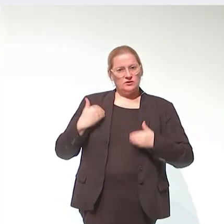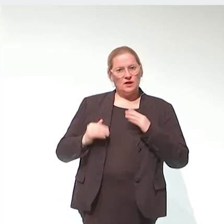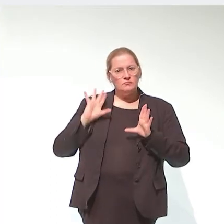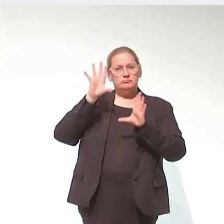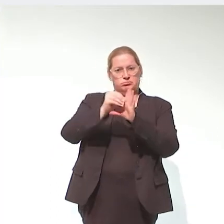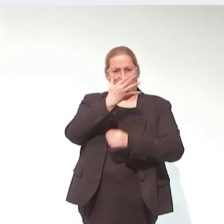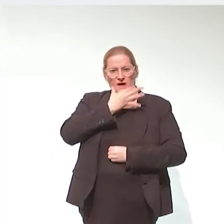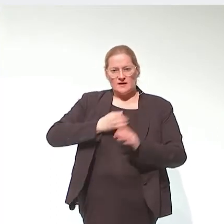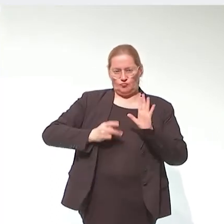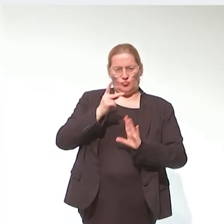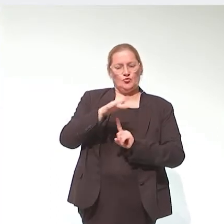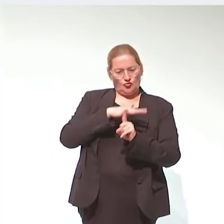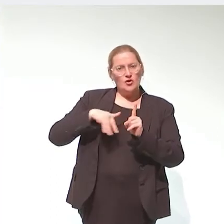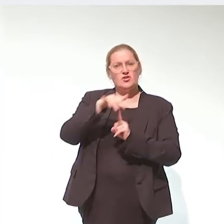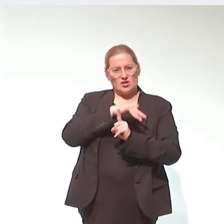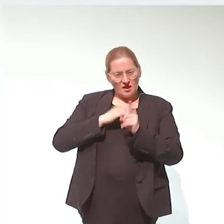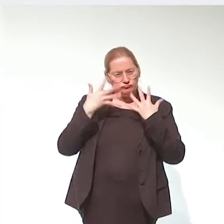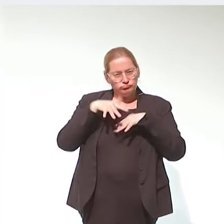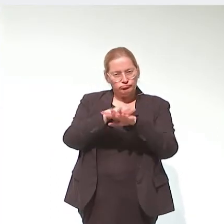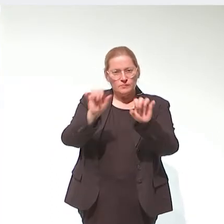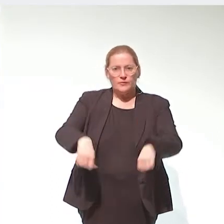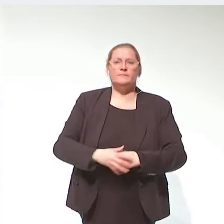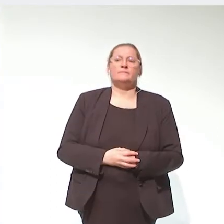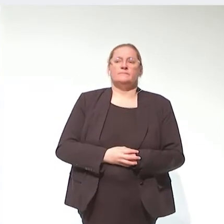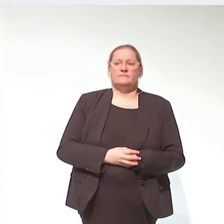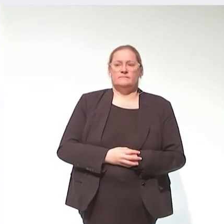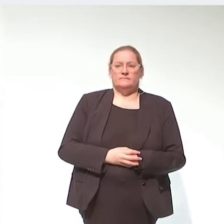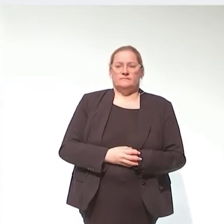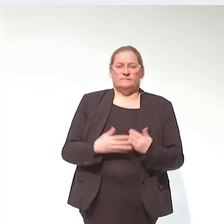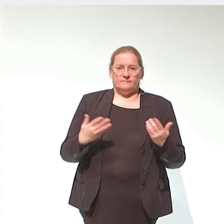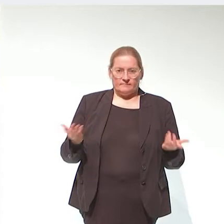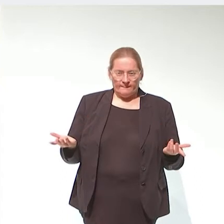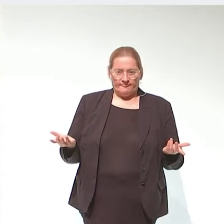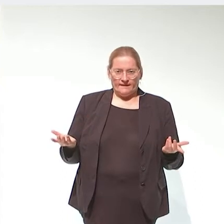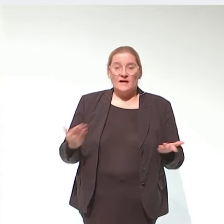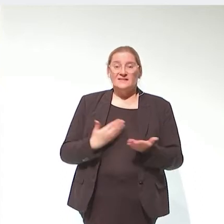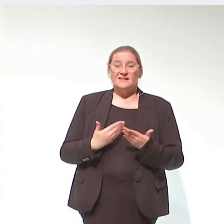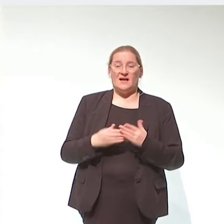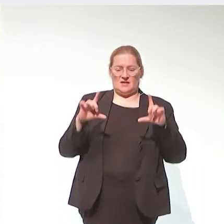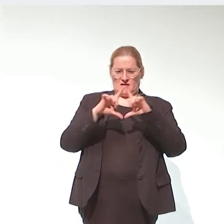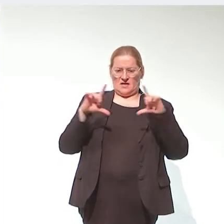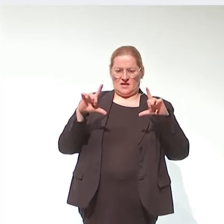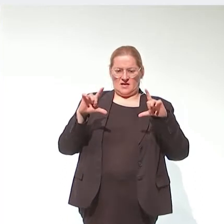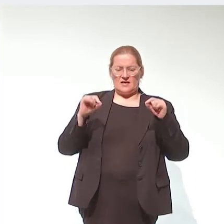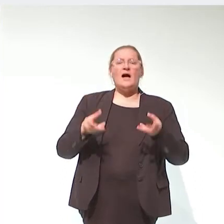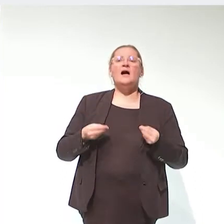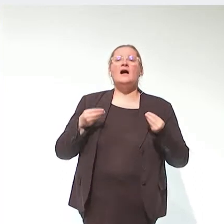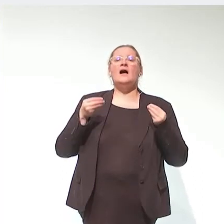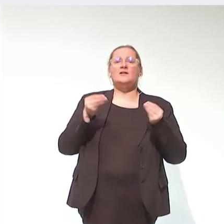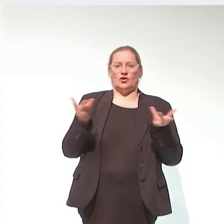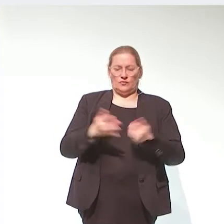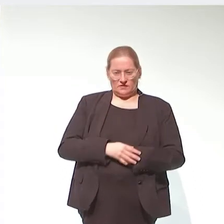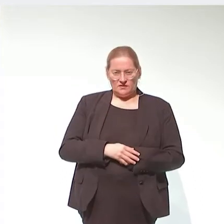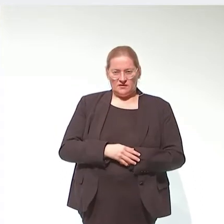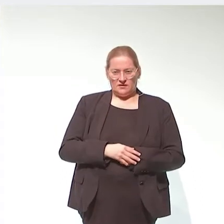EU. The disability card enables persons with disabilities to enjoy more